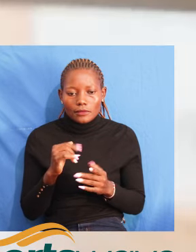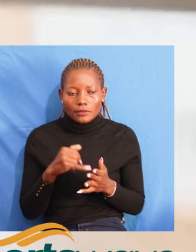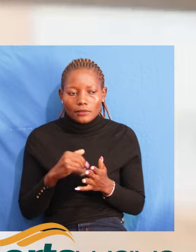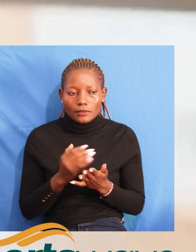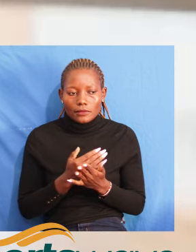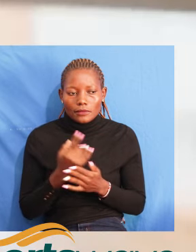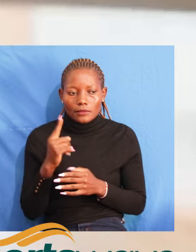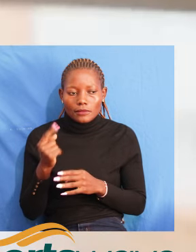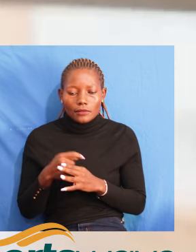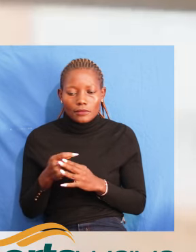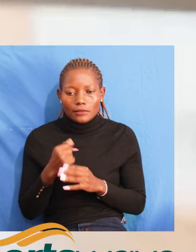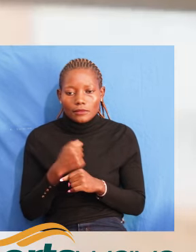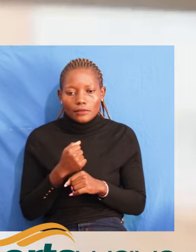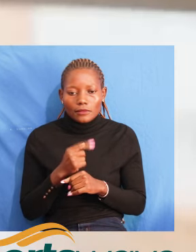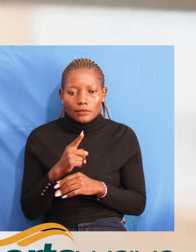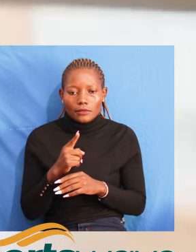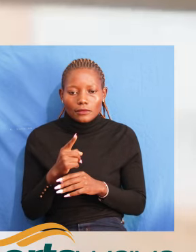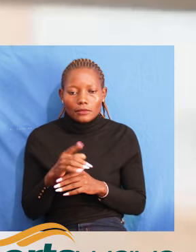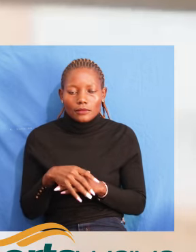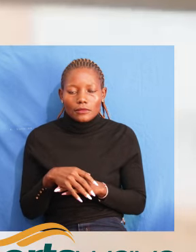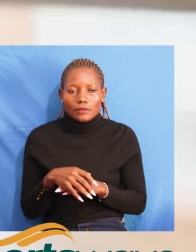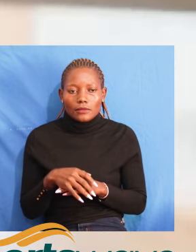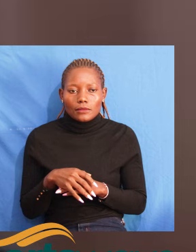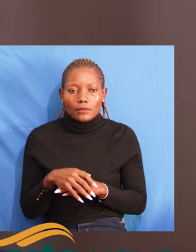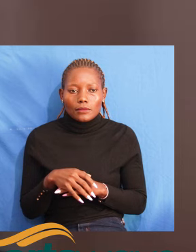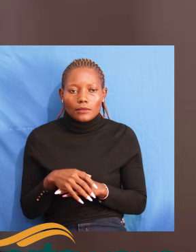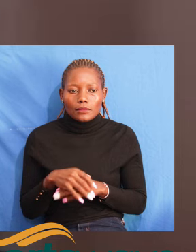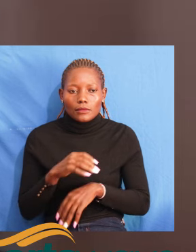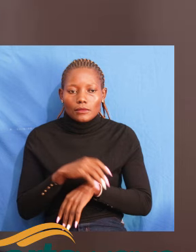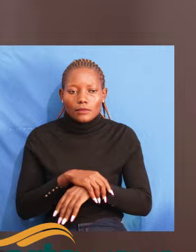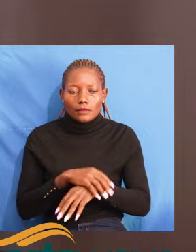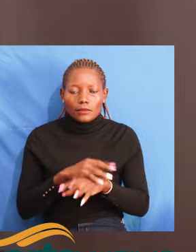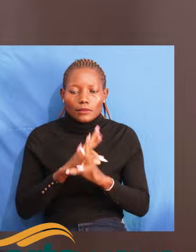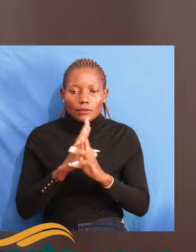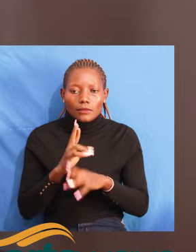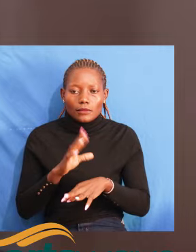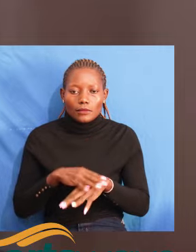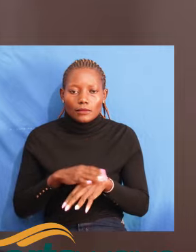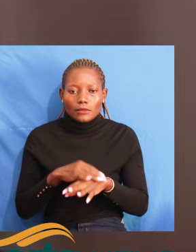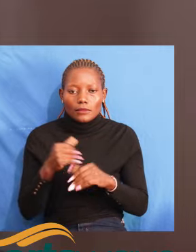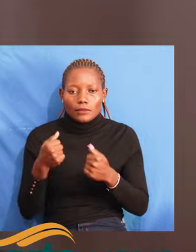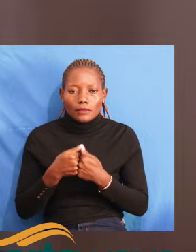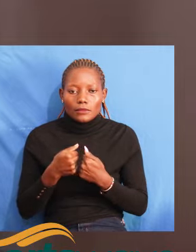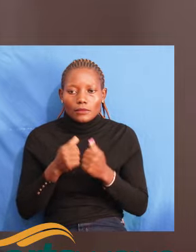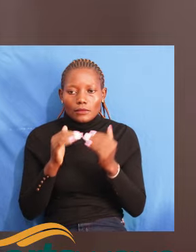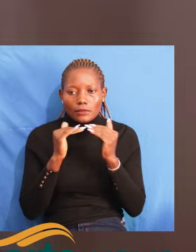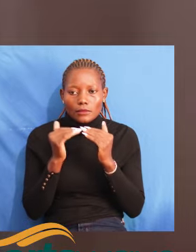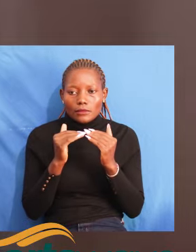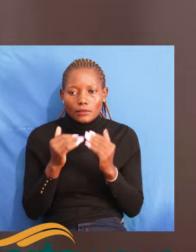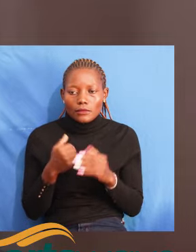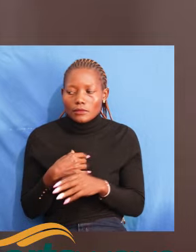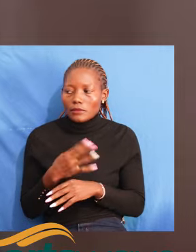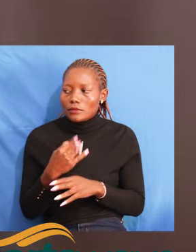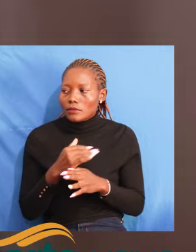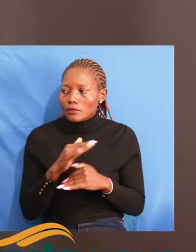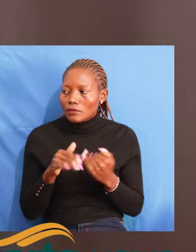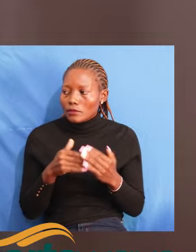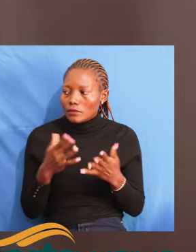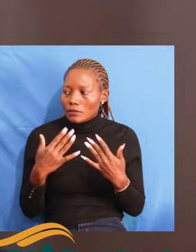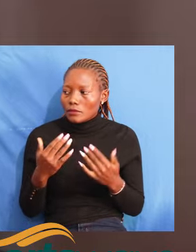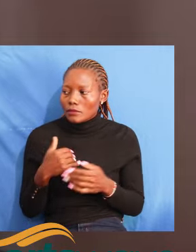to make you perform at the competition level. Mhm. Yeah. So yeah, I want everyone to put that, concept